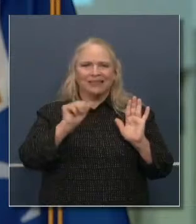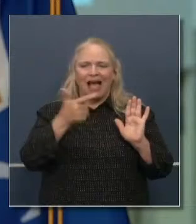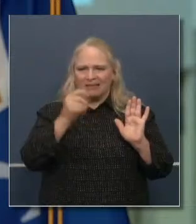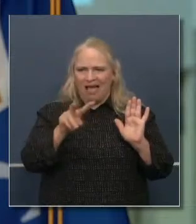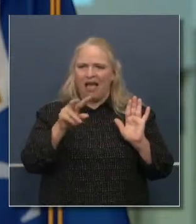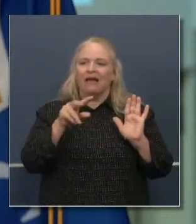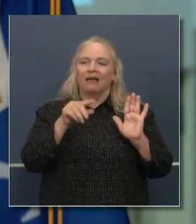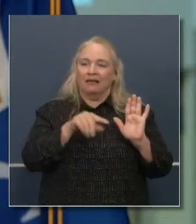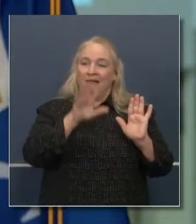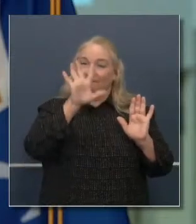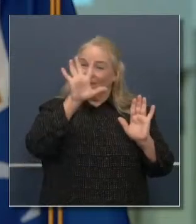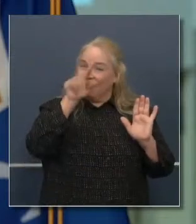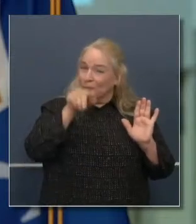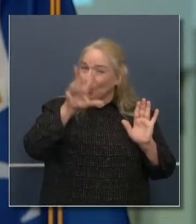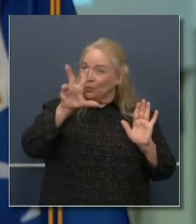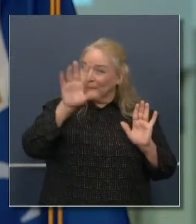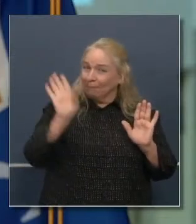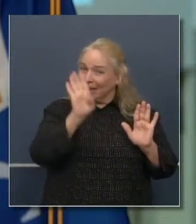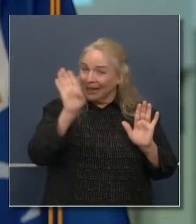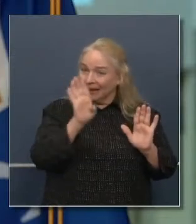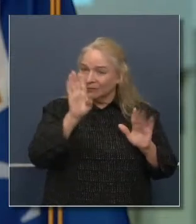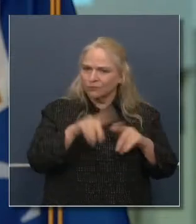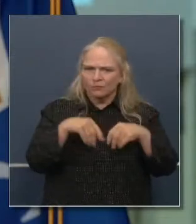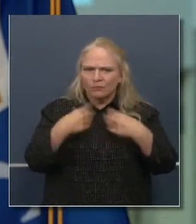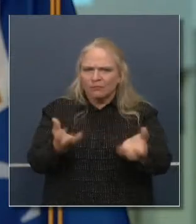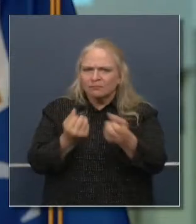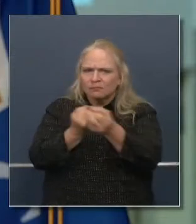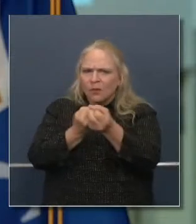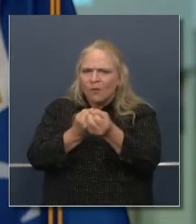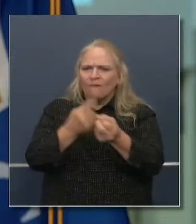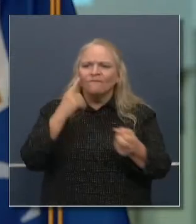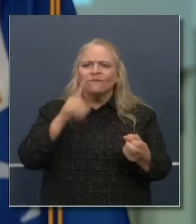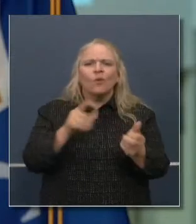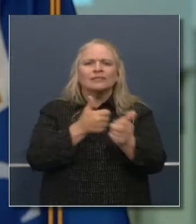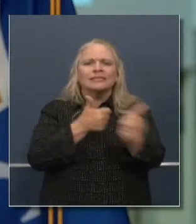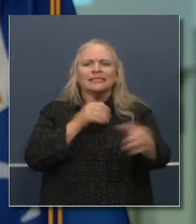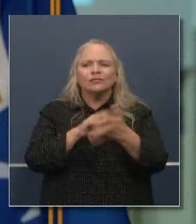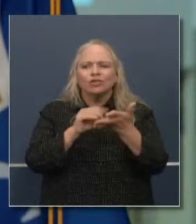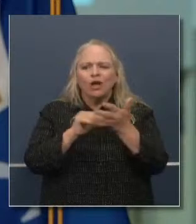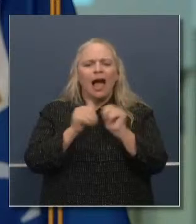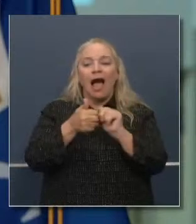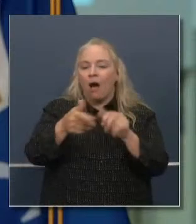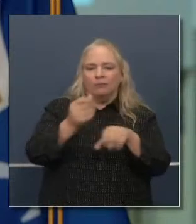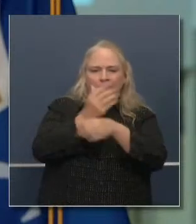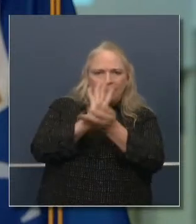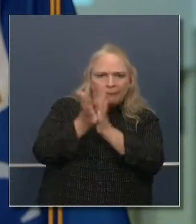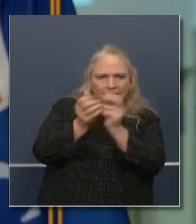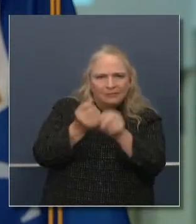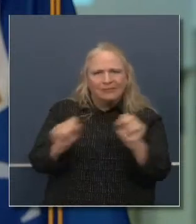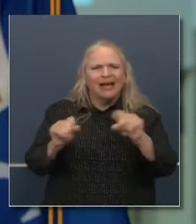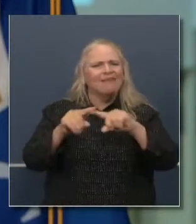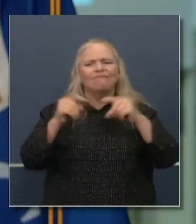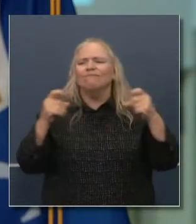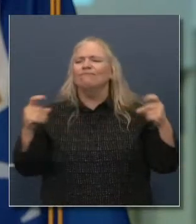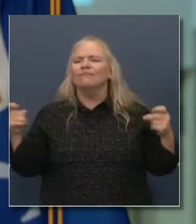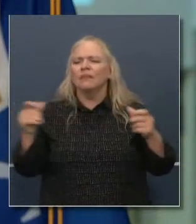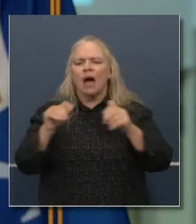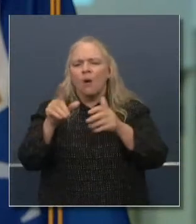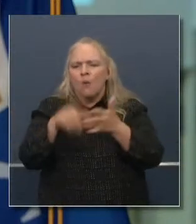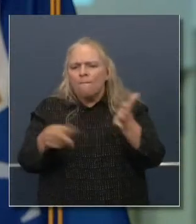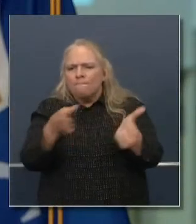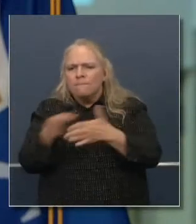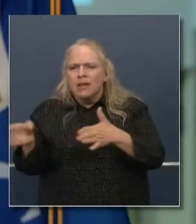guidance we put out through the Department of Public Health as it relates to our expectations with the districts. But you're absolutely right.